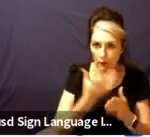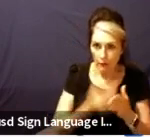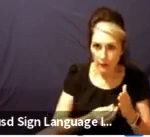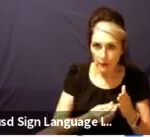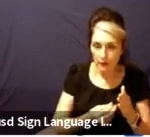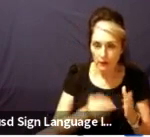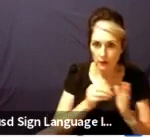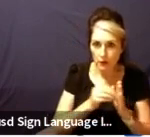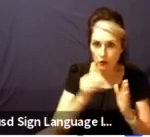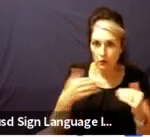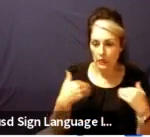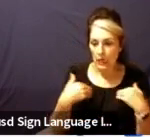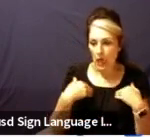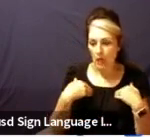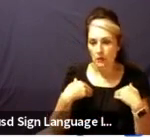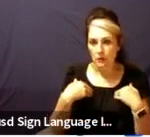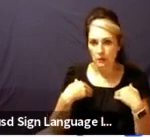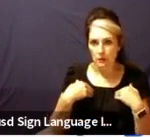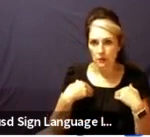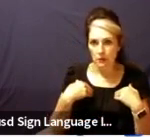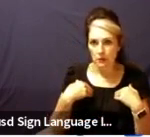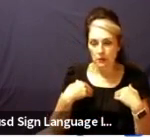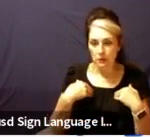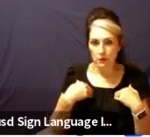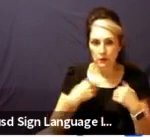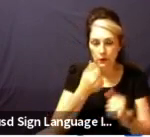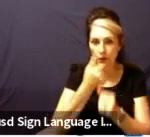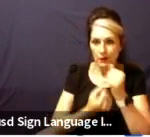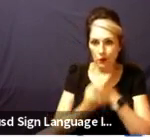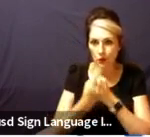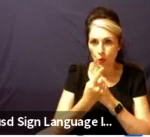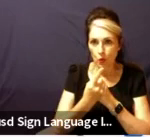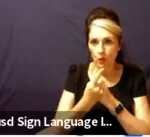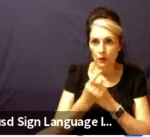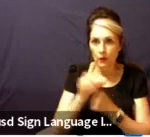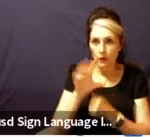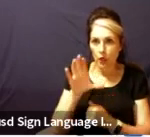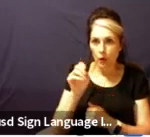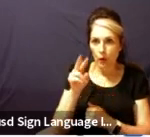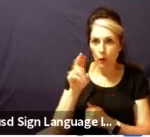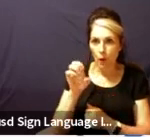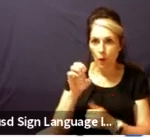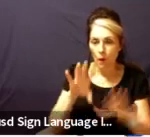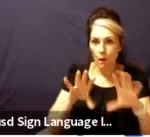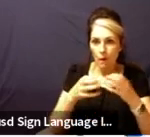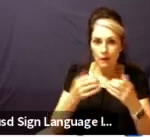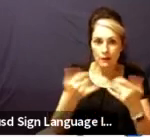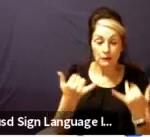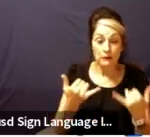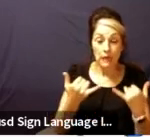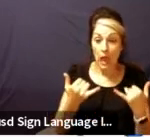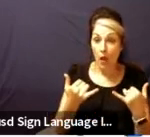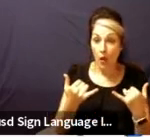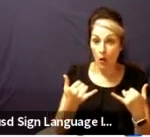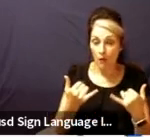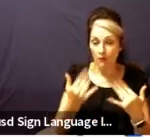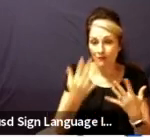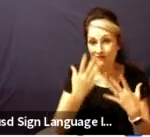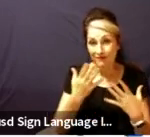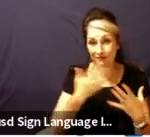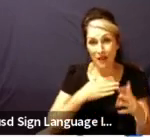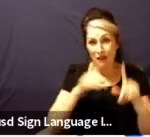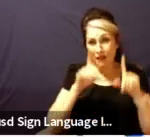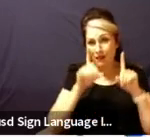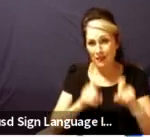student has for each one of their classes. So right now, unfortunately, my